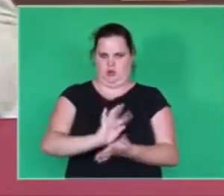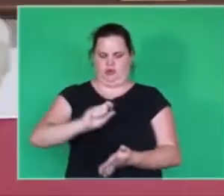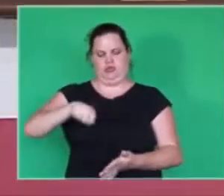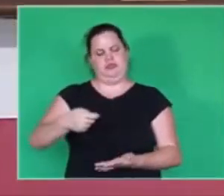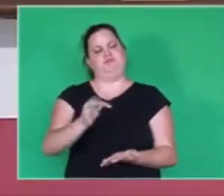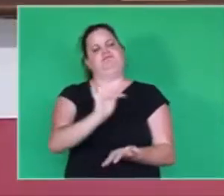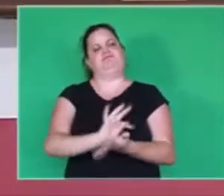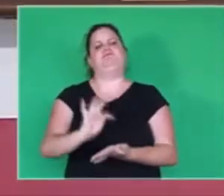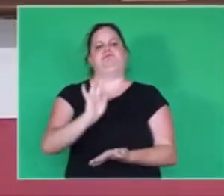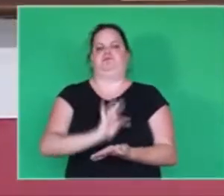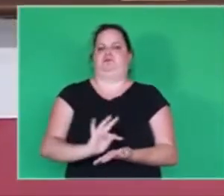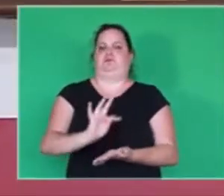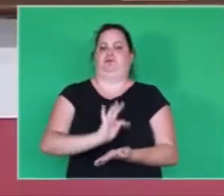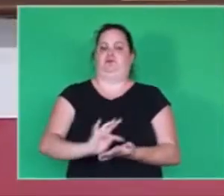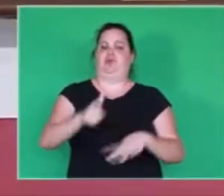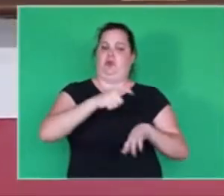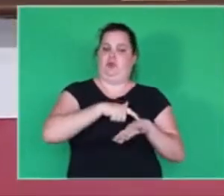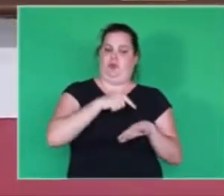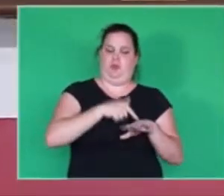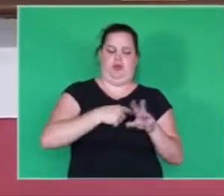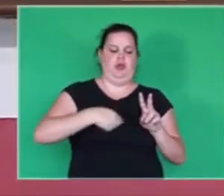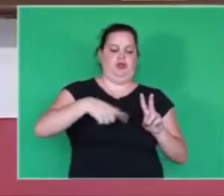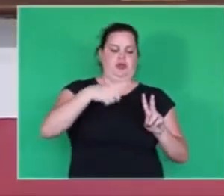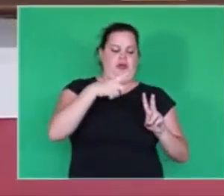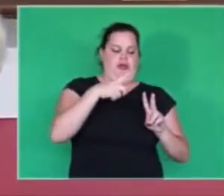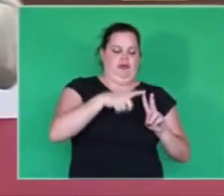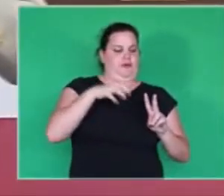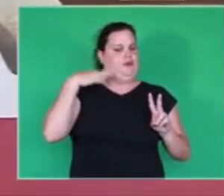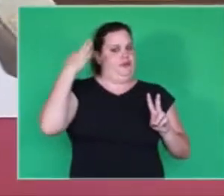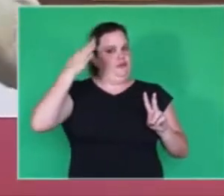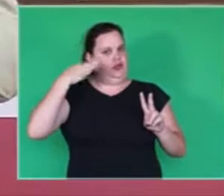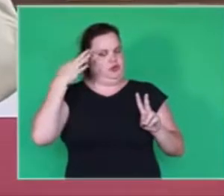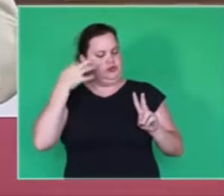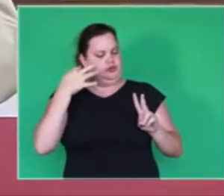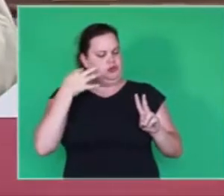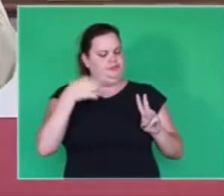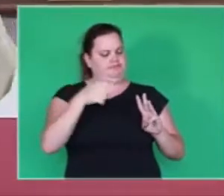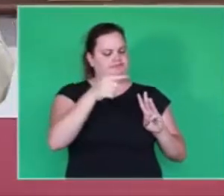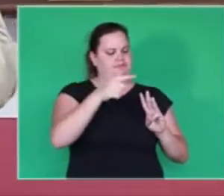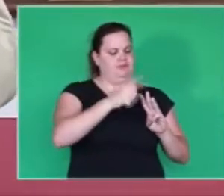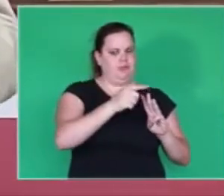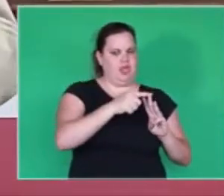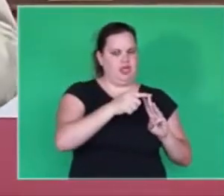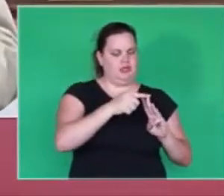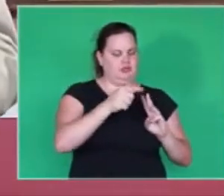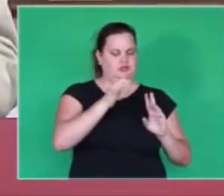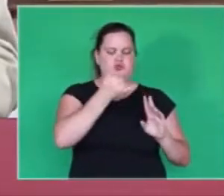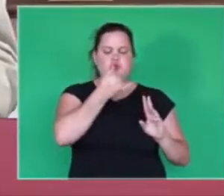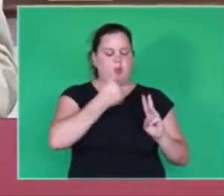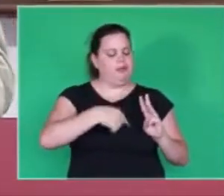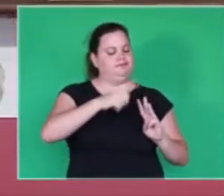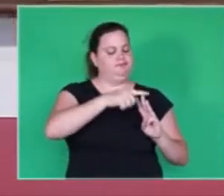and theology. When philosophy entered and blended with theology,